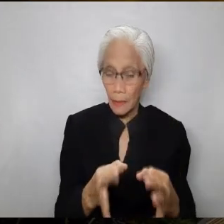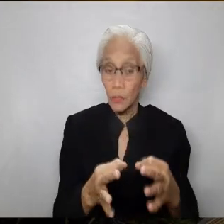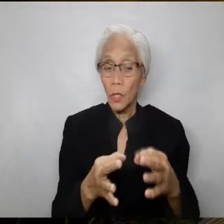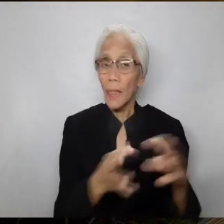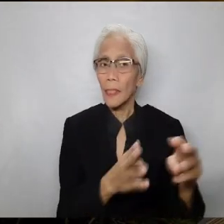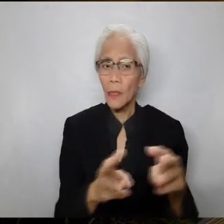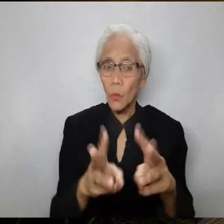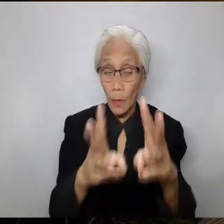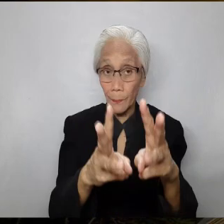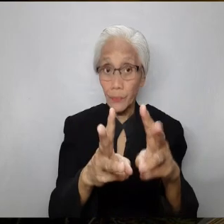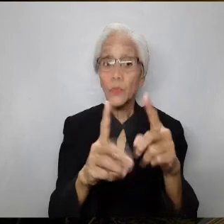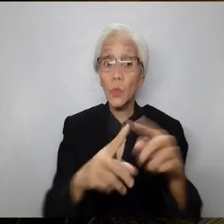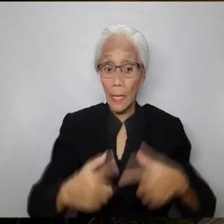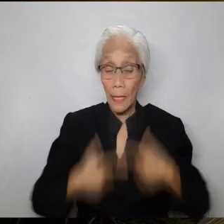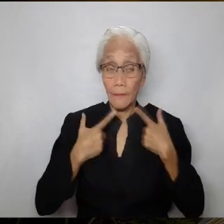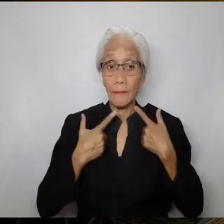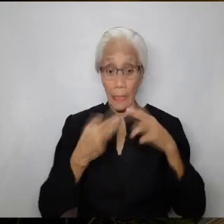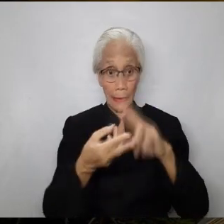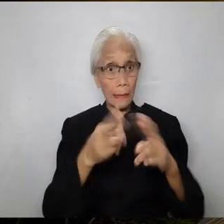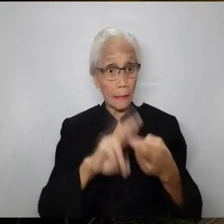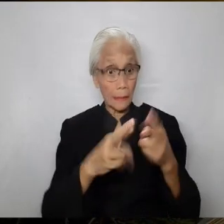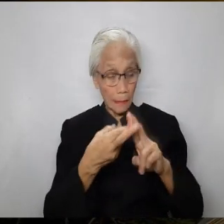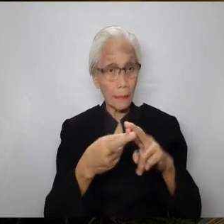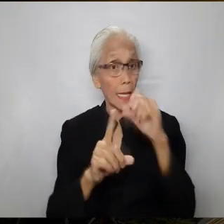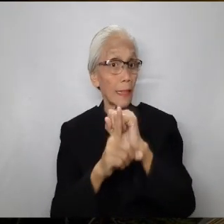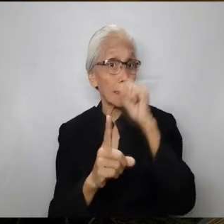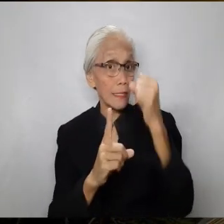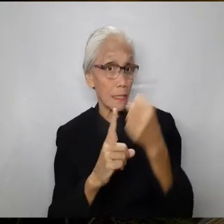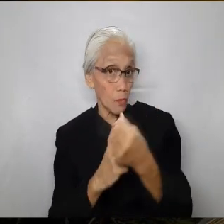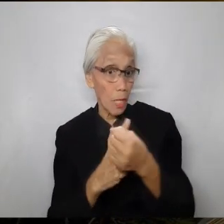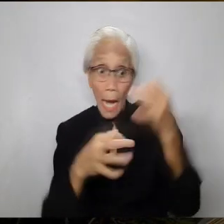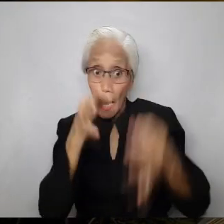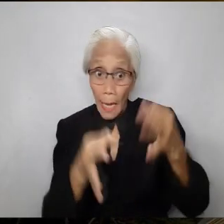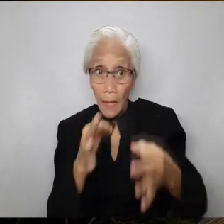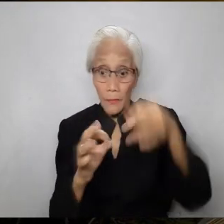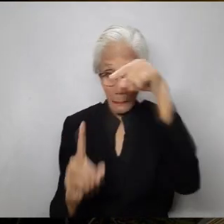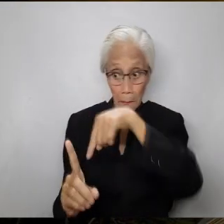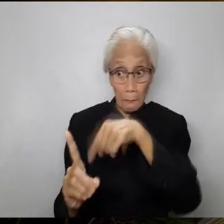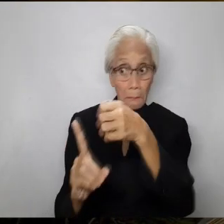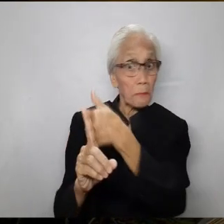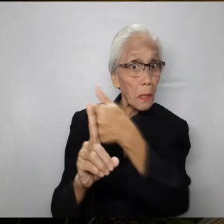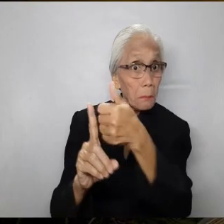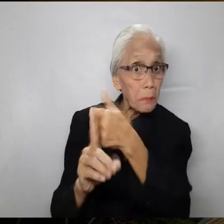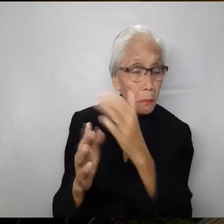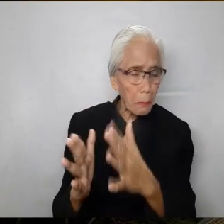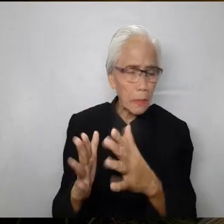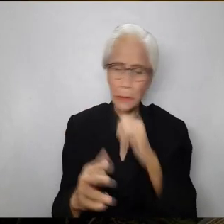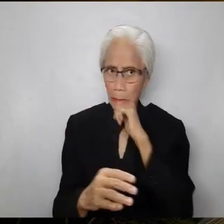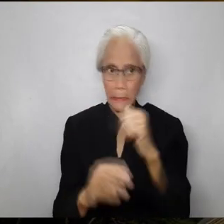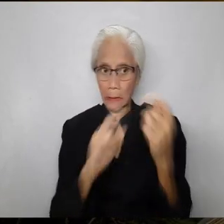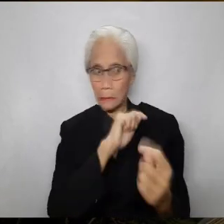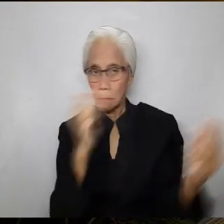to have the determination and the means to live the relationship and the situation if